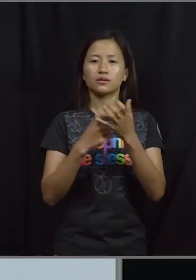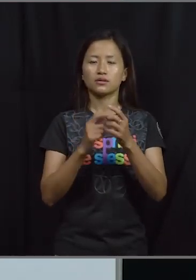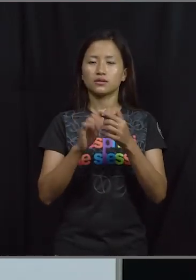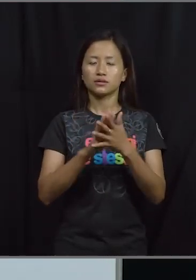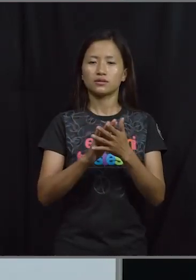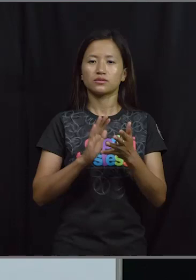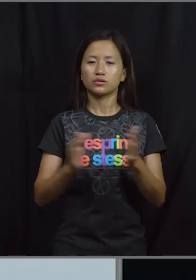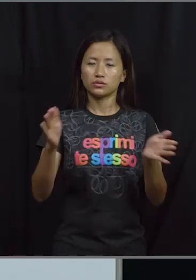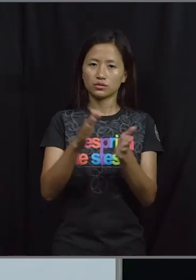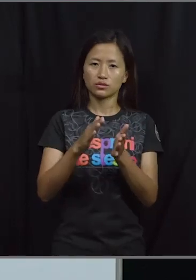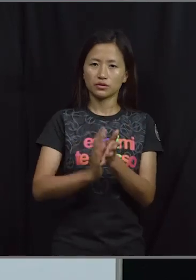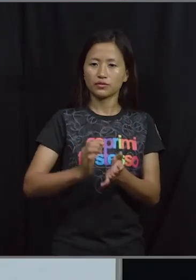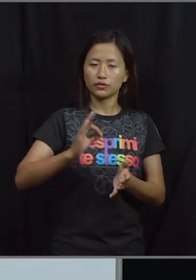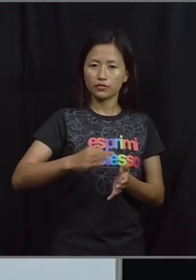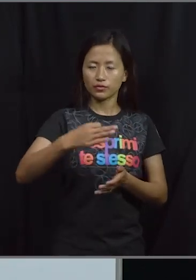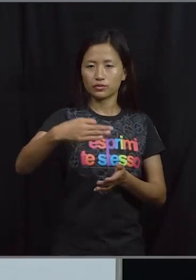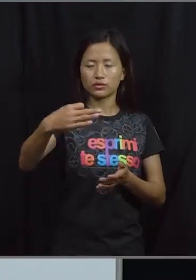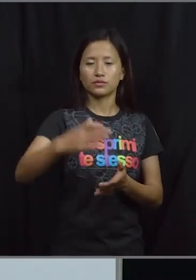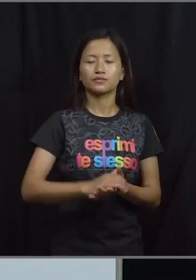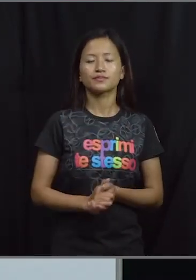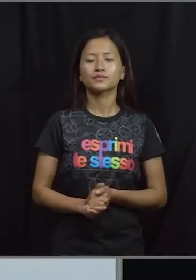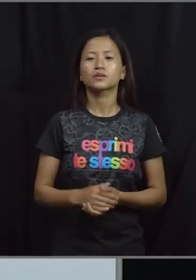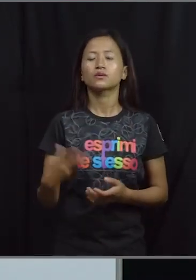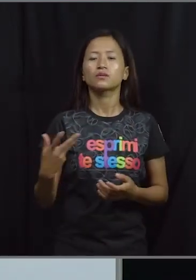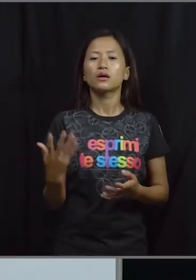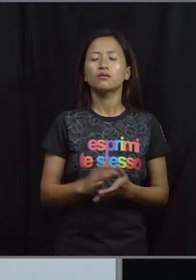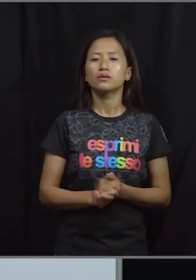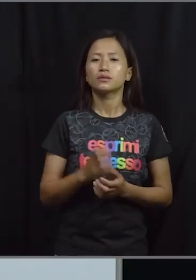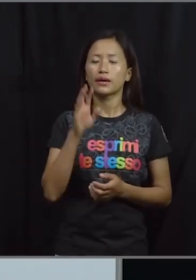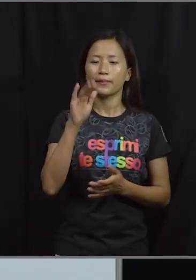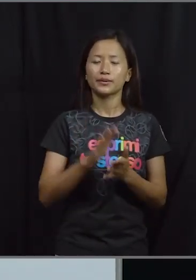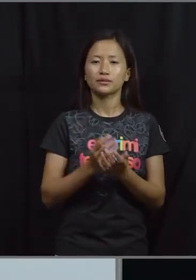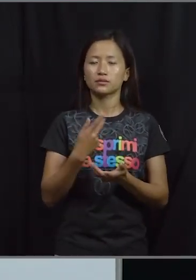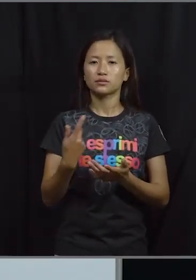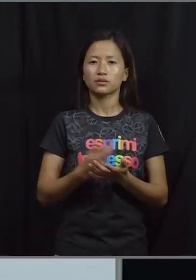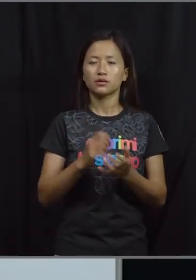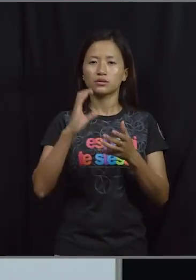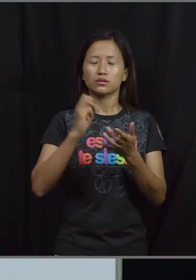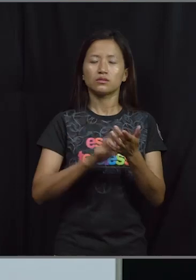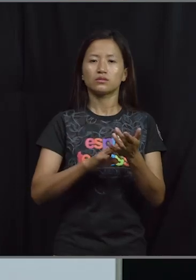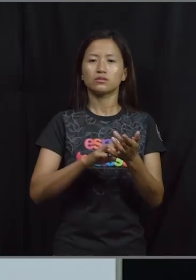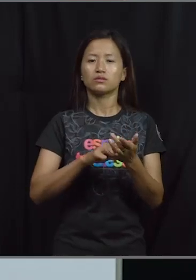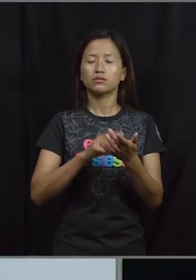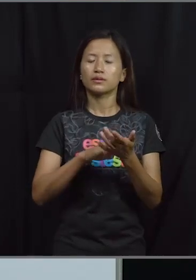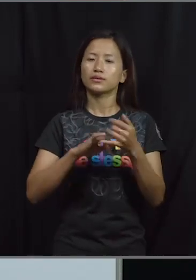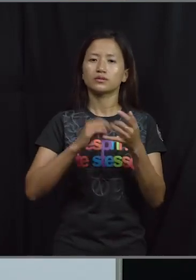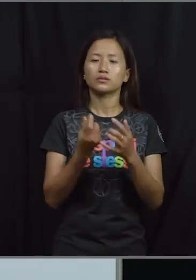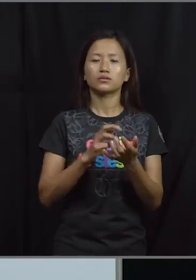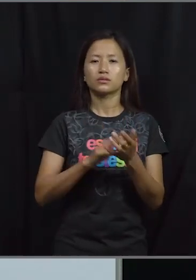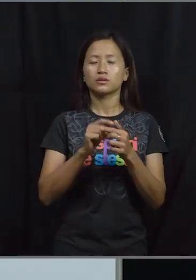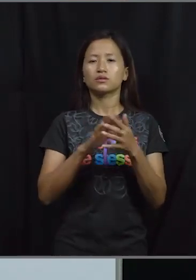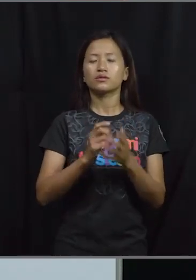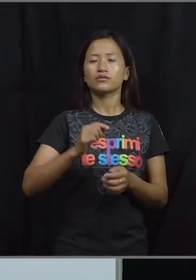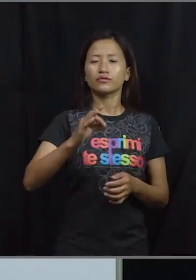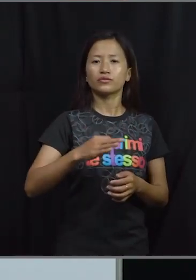short in future. So what happens is when the consumers is expecting a